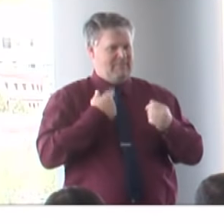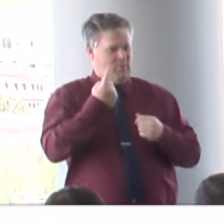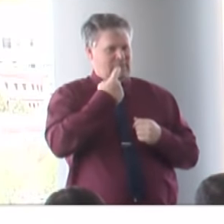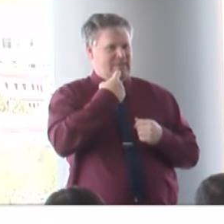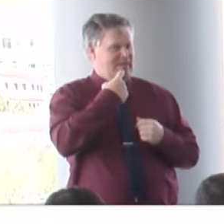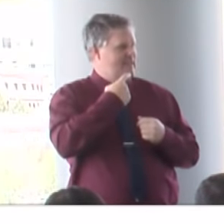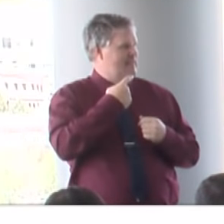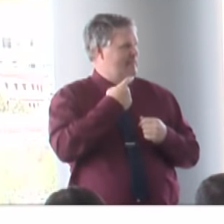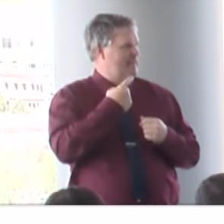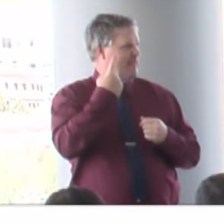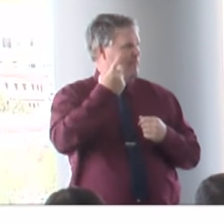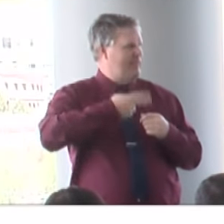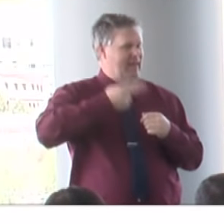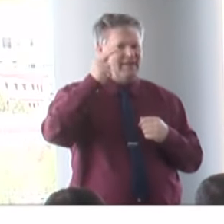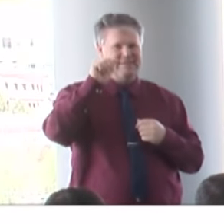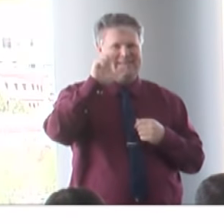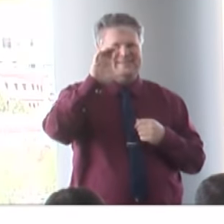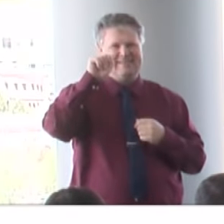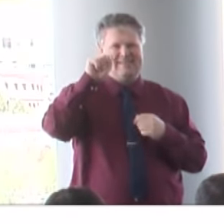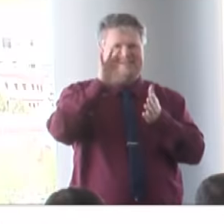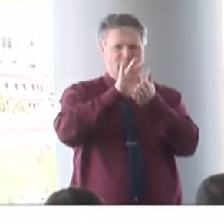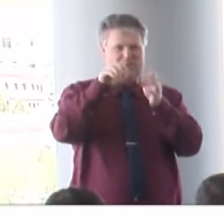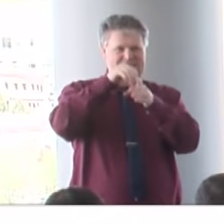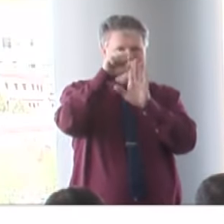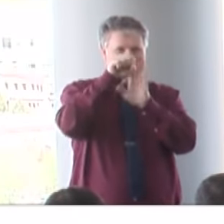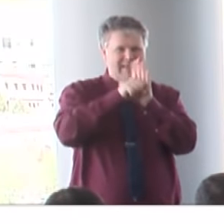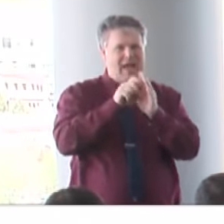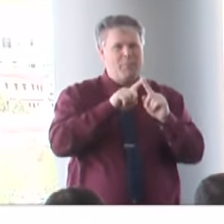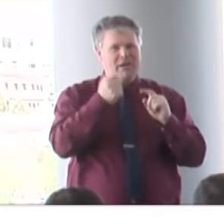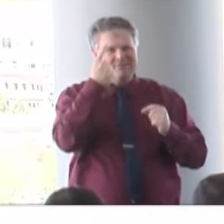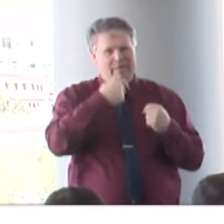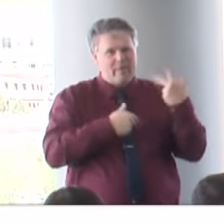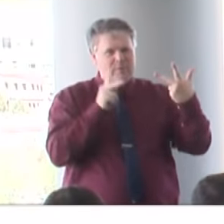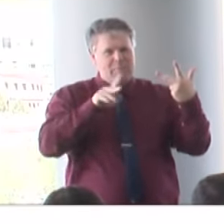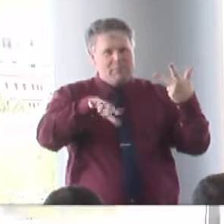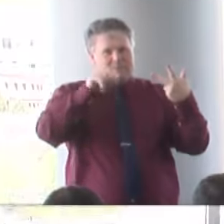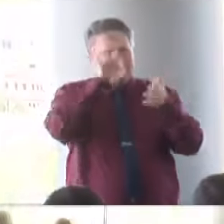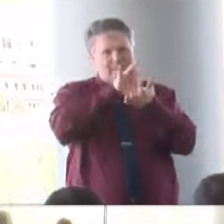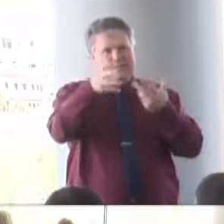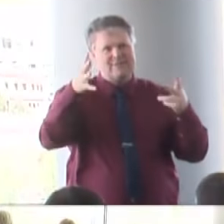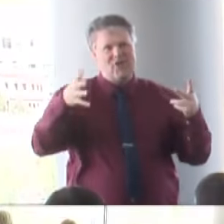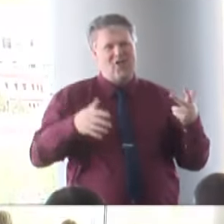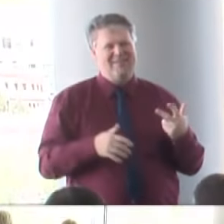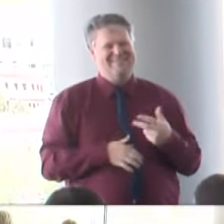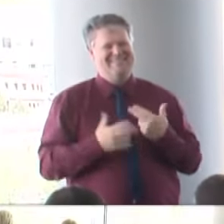always say I got one of the highest ACT scores in the state, but there were only, like, three of us, so it wasn't really that big of a deal.